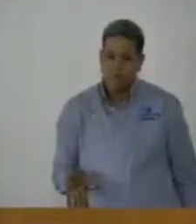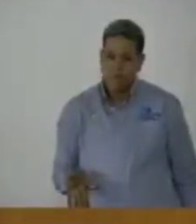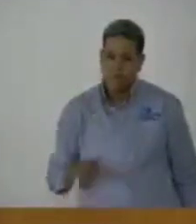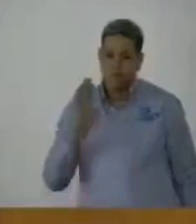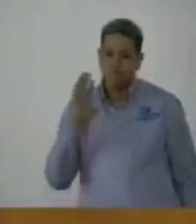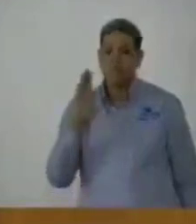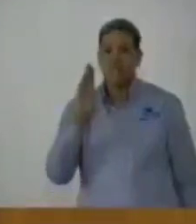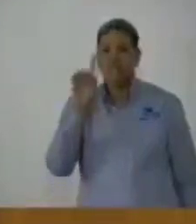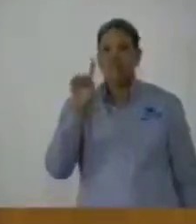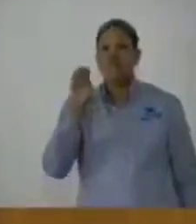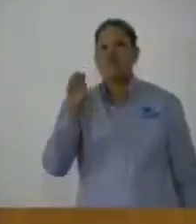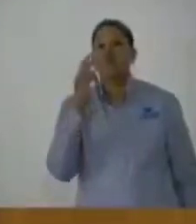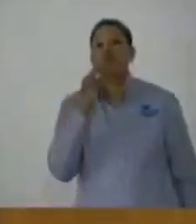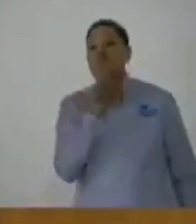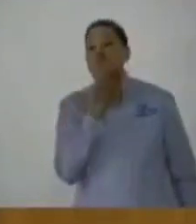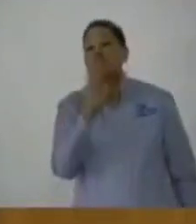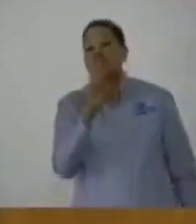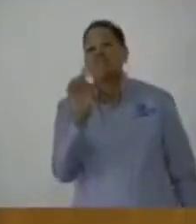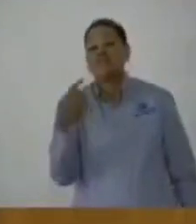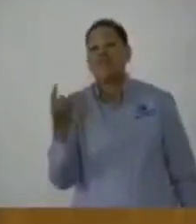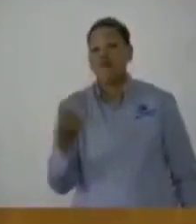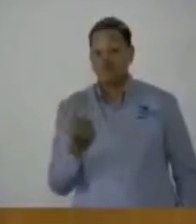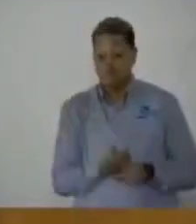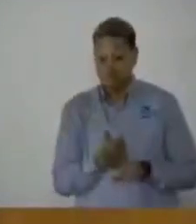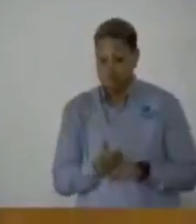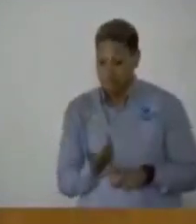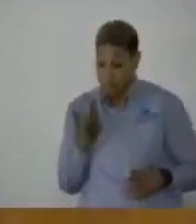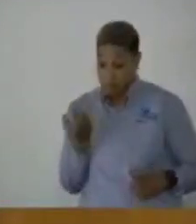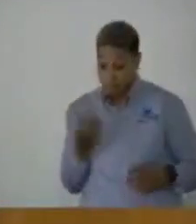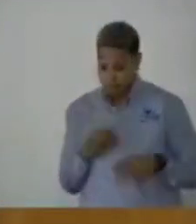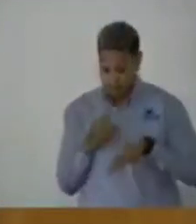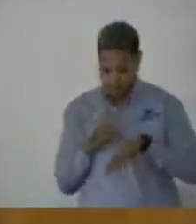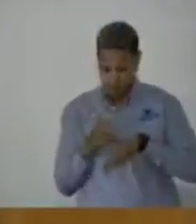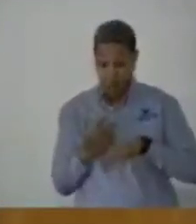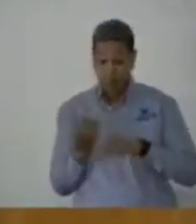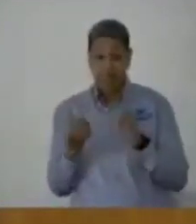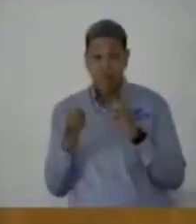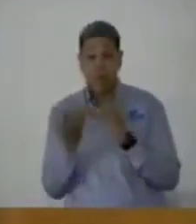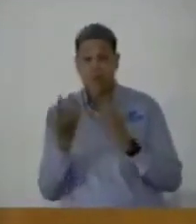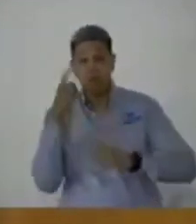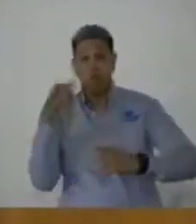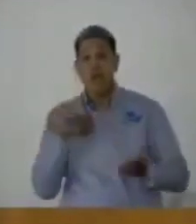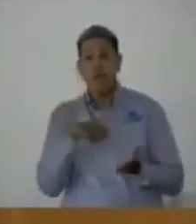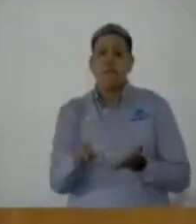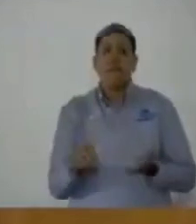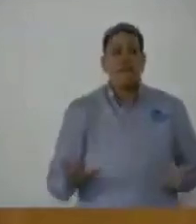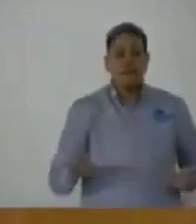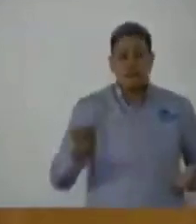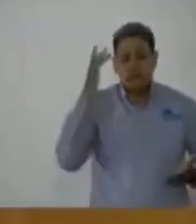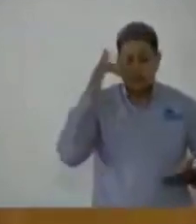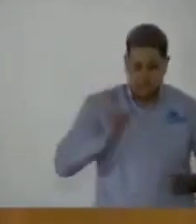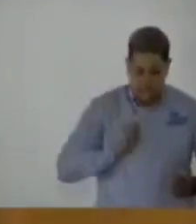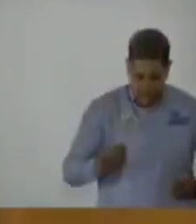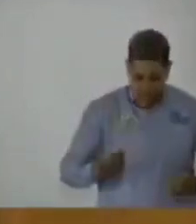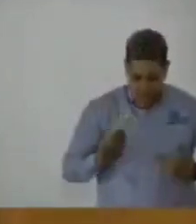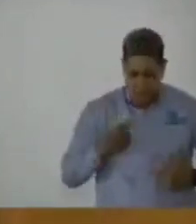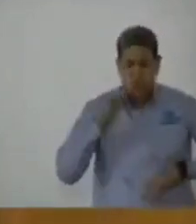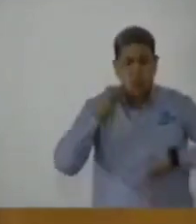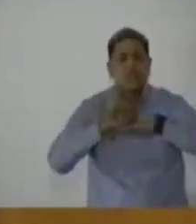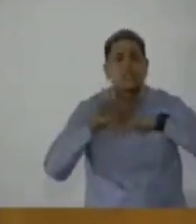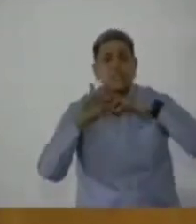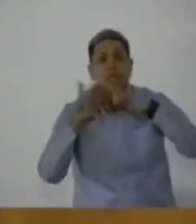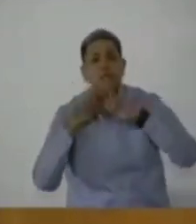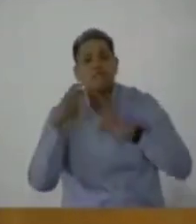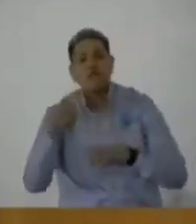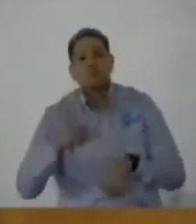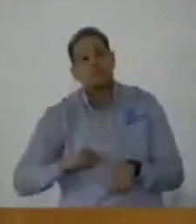There must be something in the space that I am getting more for what I am paying. And that's why I'm happy that you established from